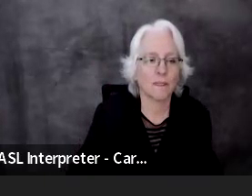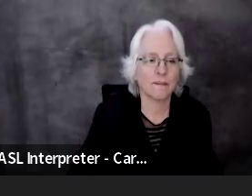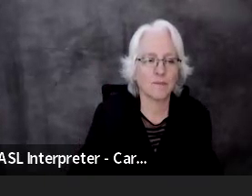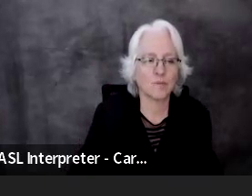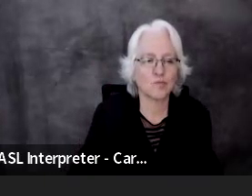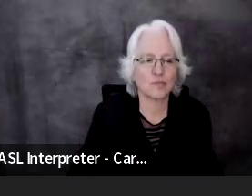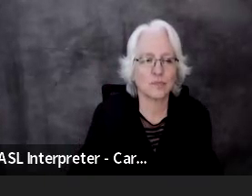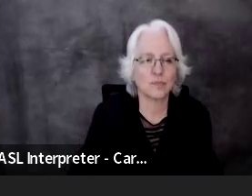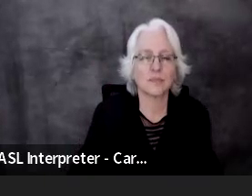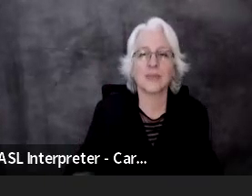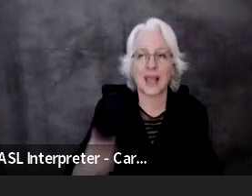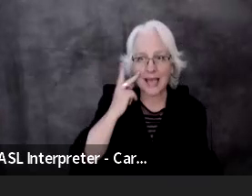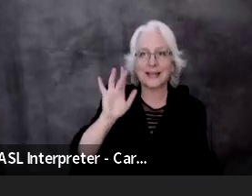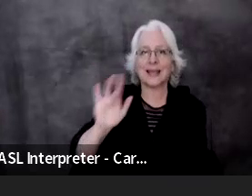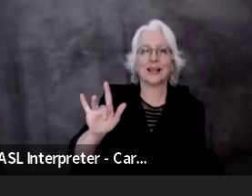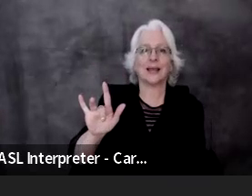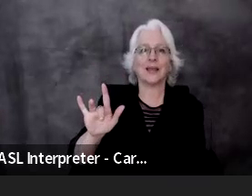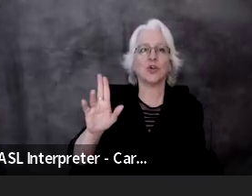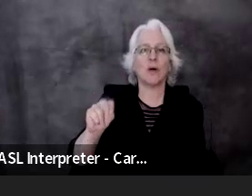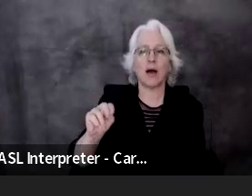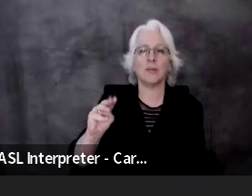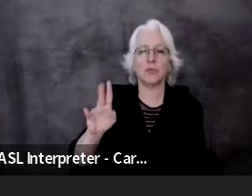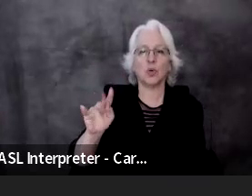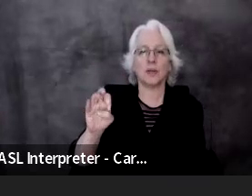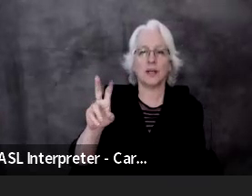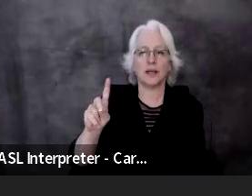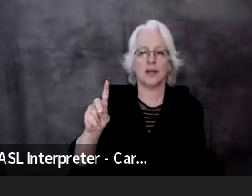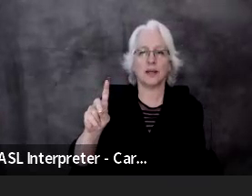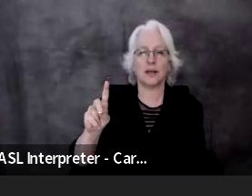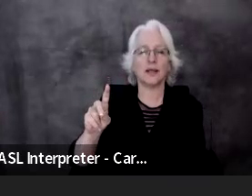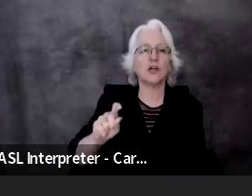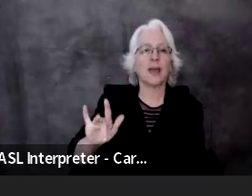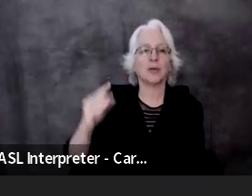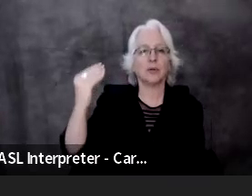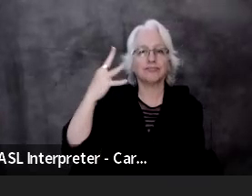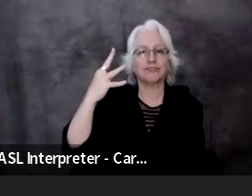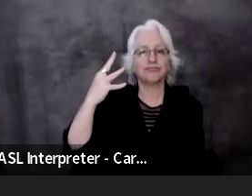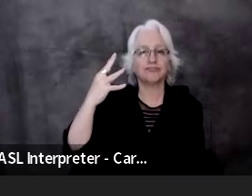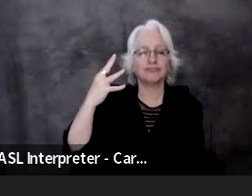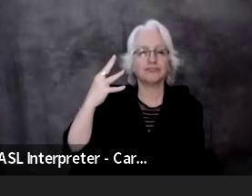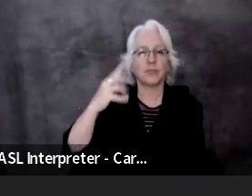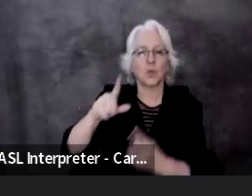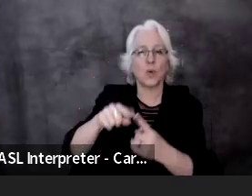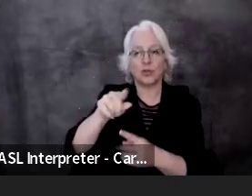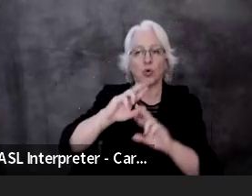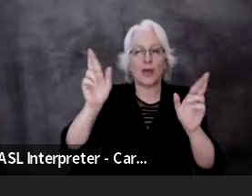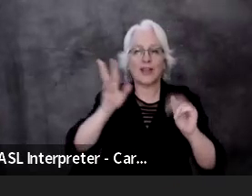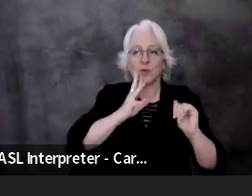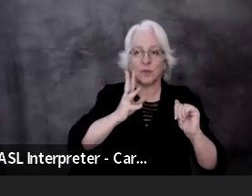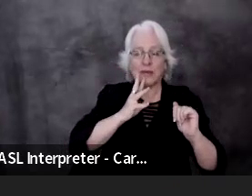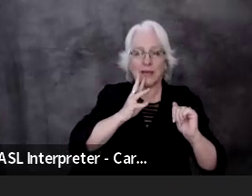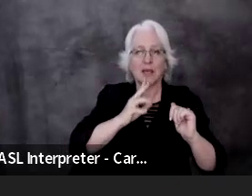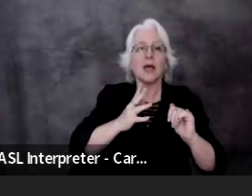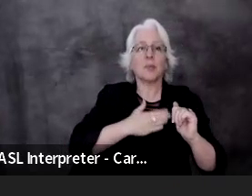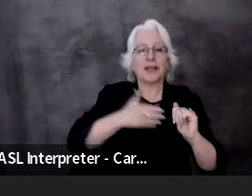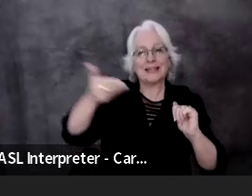see that you are, you're unmuted, and you should be able to turn your camera on if you'd like. When you are ready to begin speaking, please